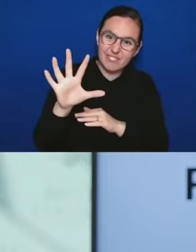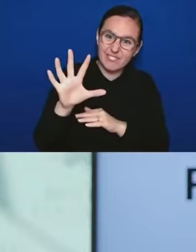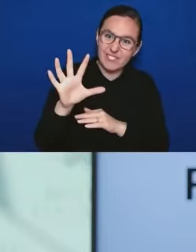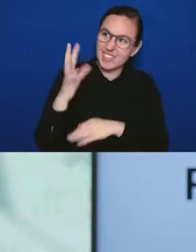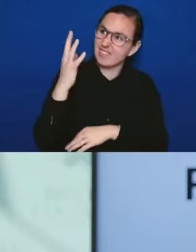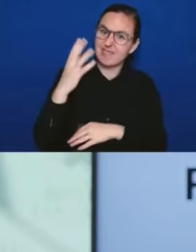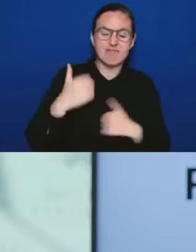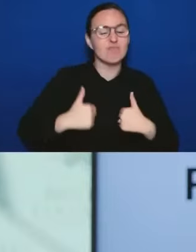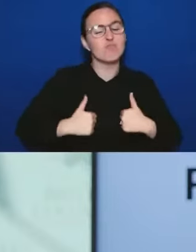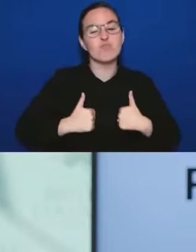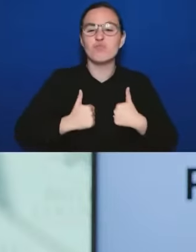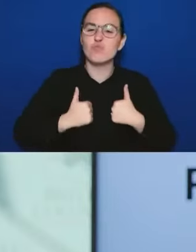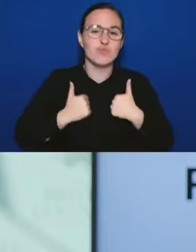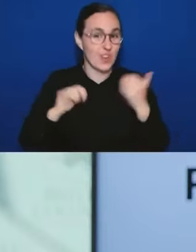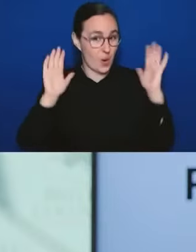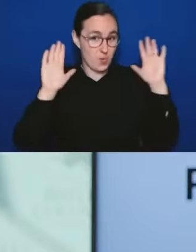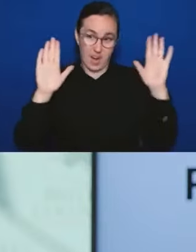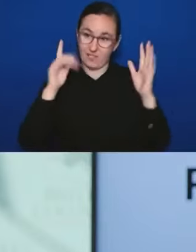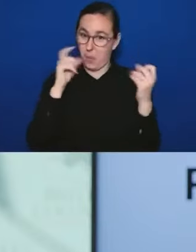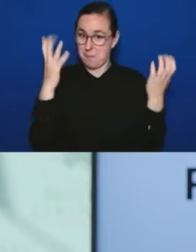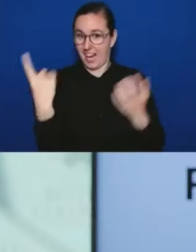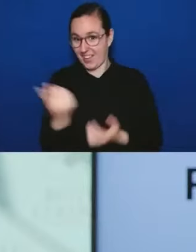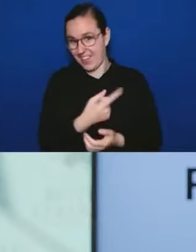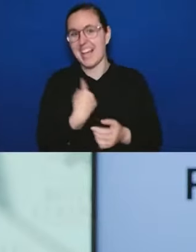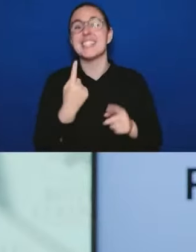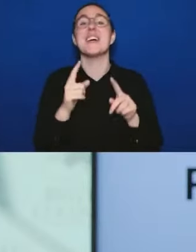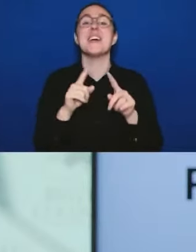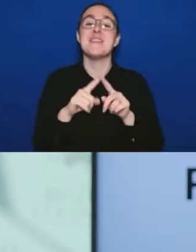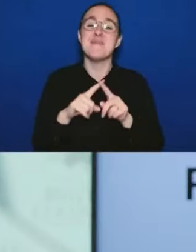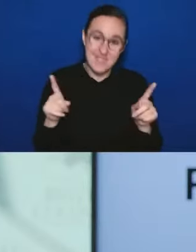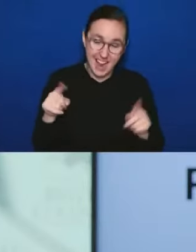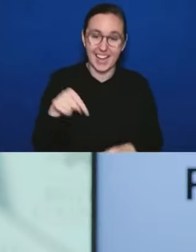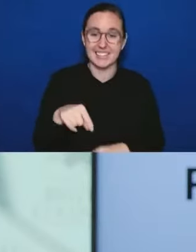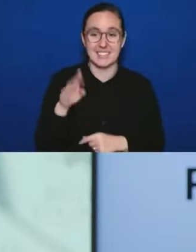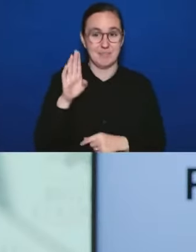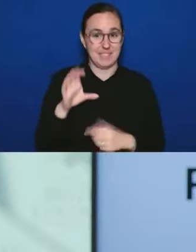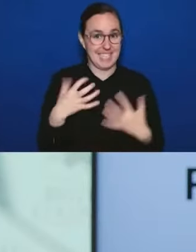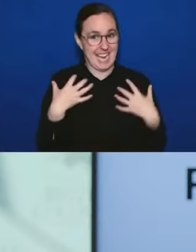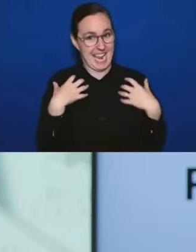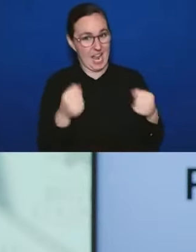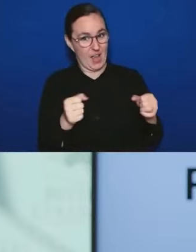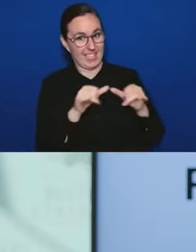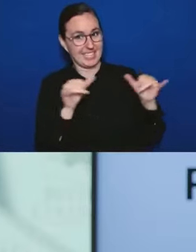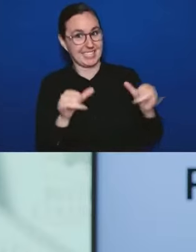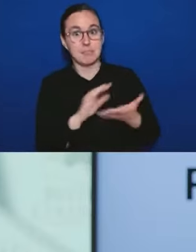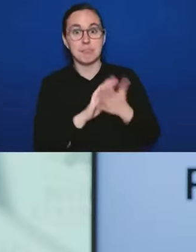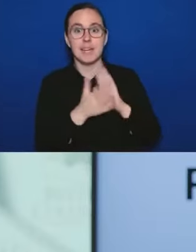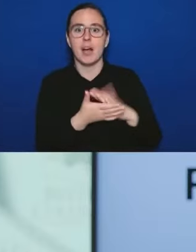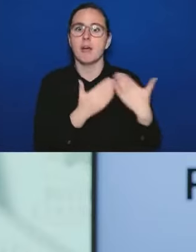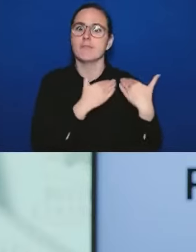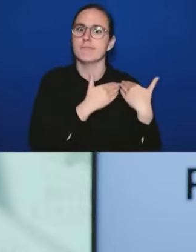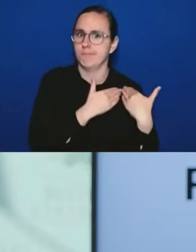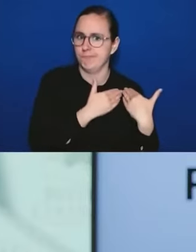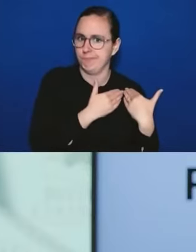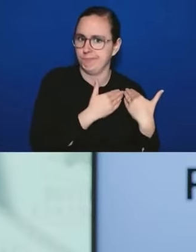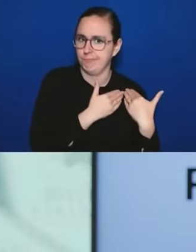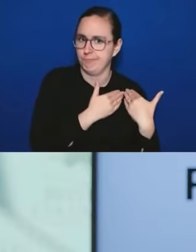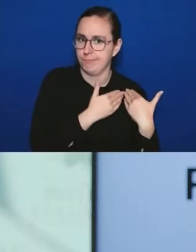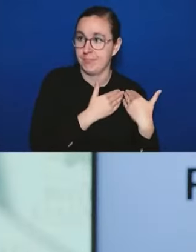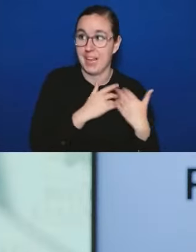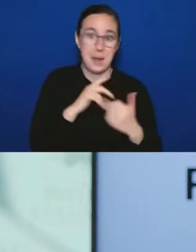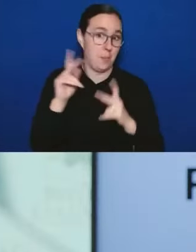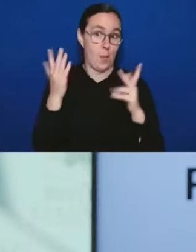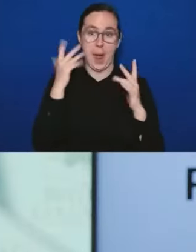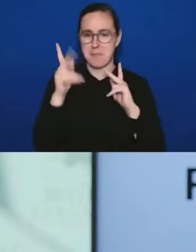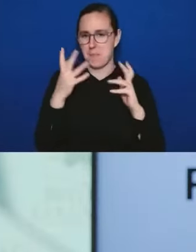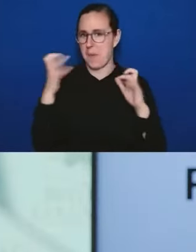But that will present challenges for our healthcare system, and obviously the fact that people want to be here as well presents challenges.